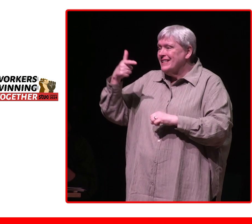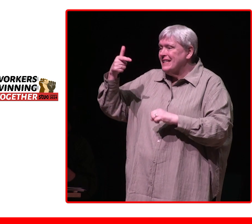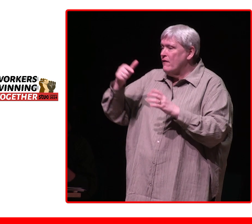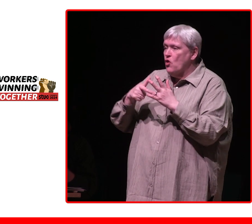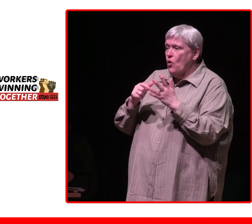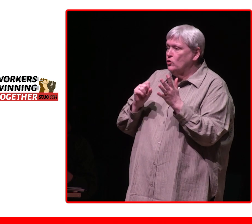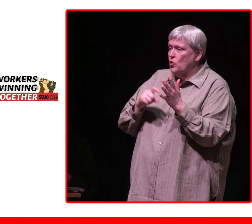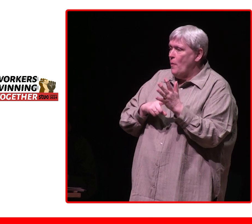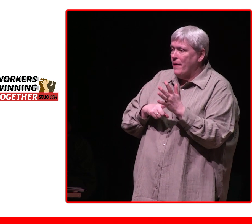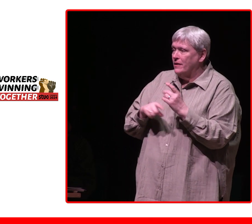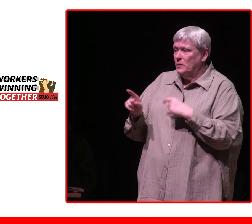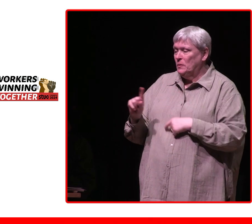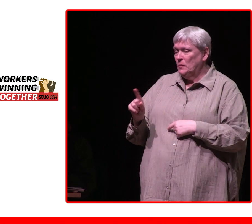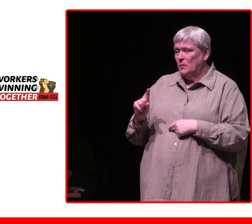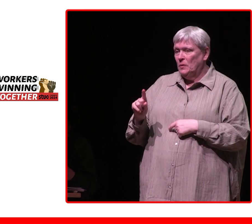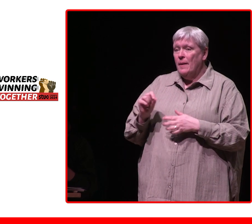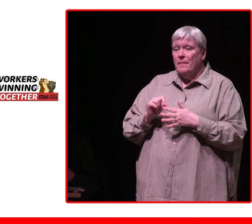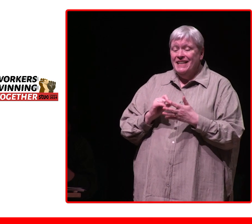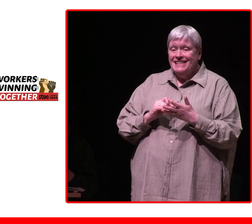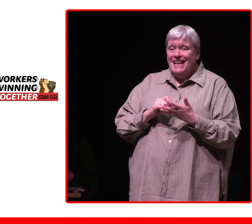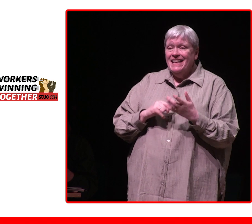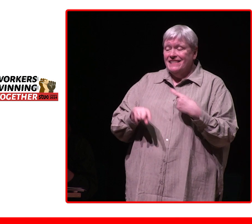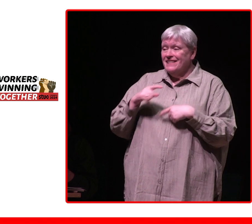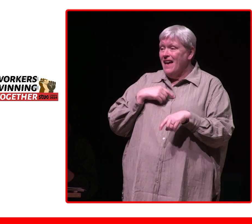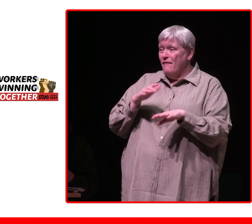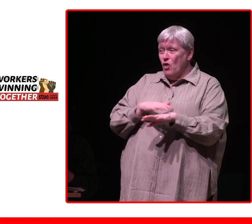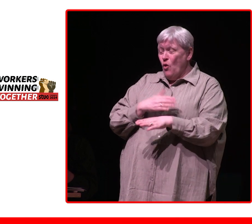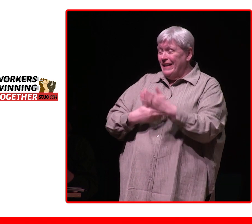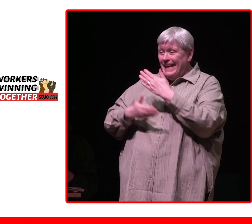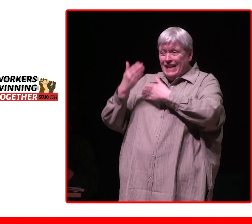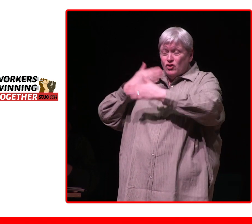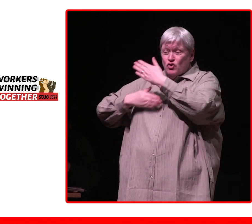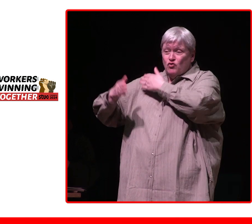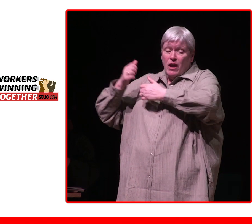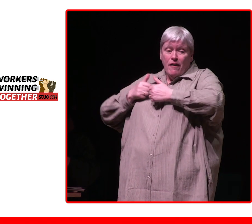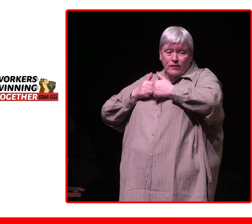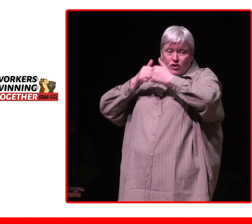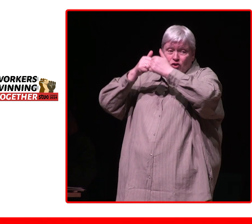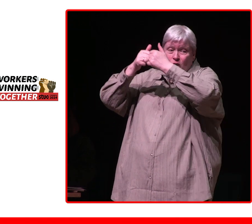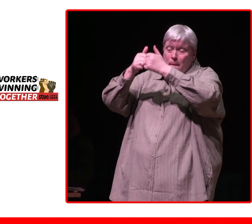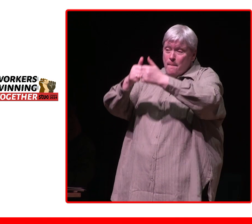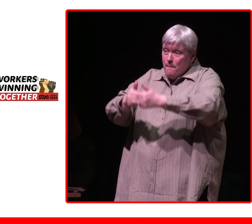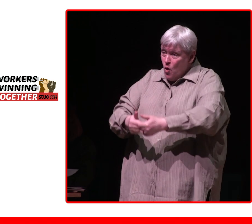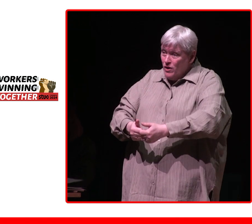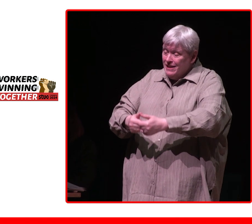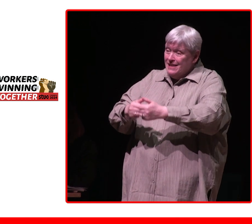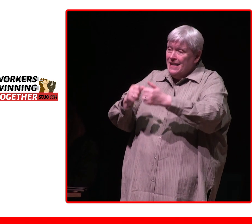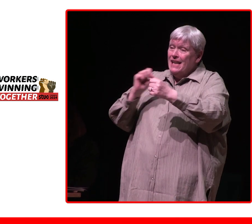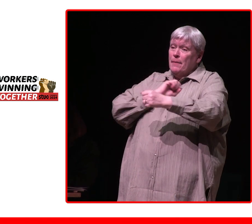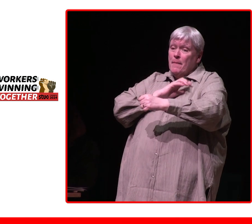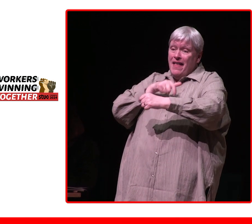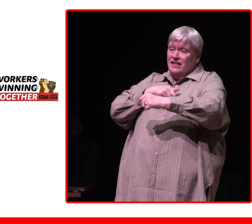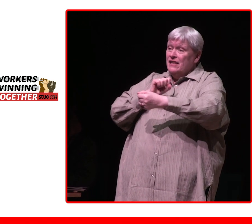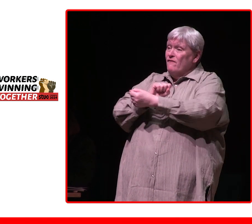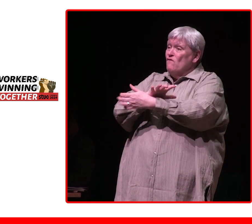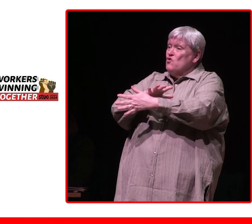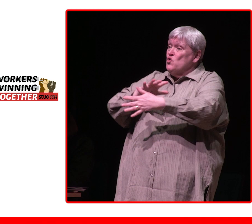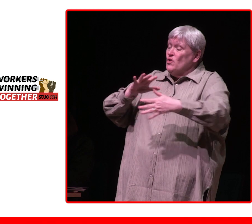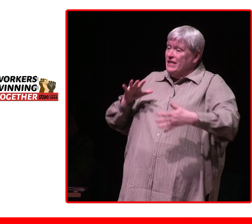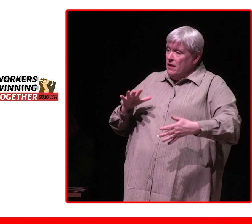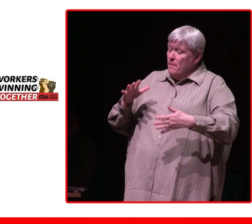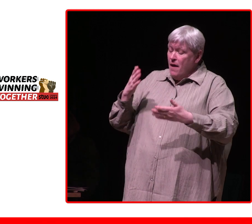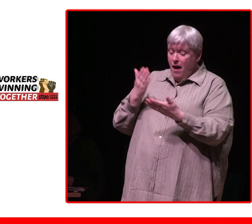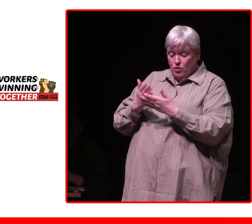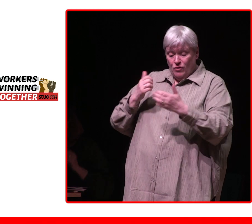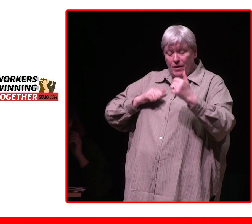October. PCS have a long-standing history of supporting the cause for Palestinian freedom, and I am